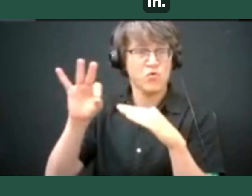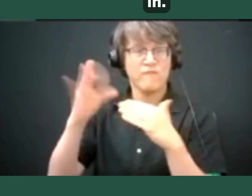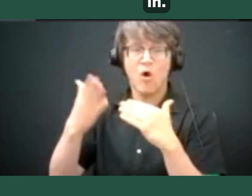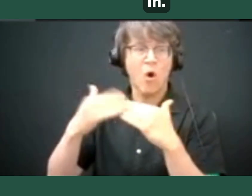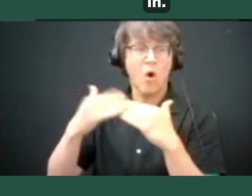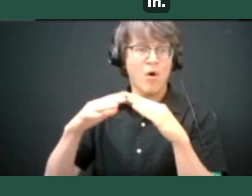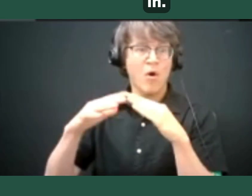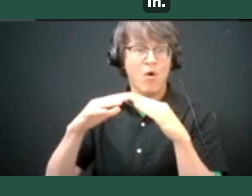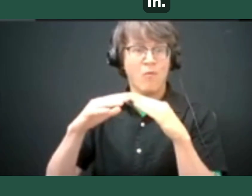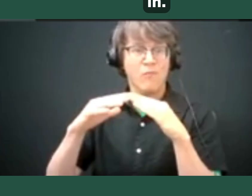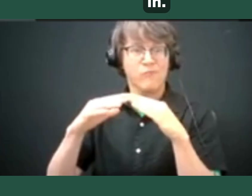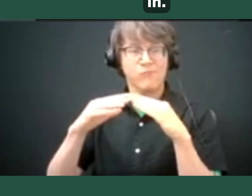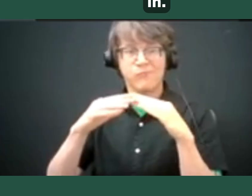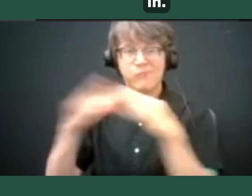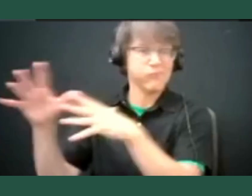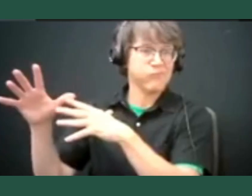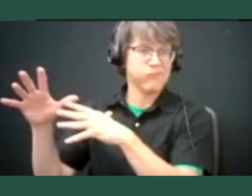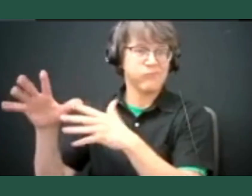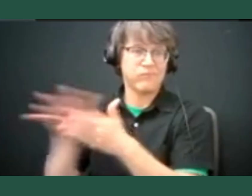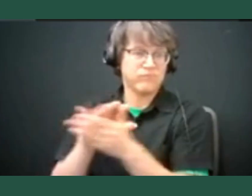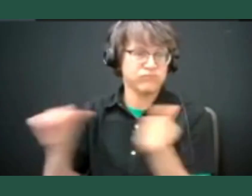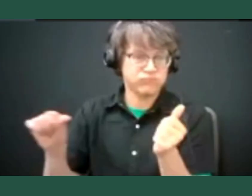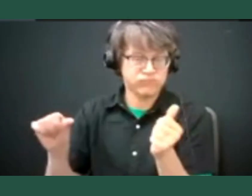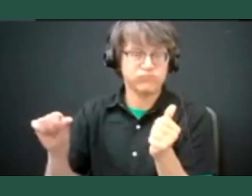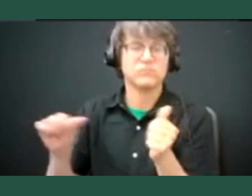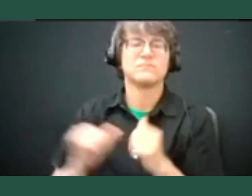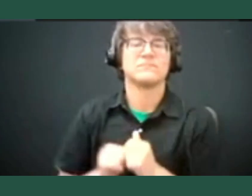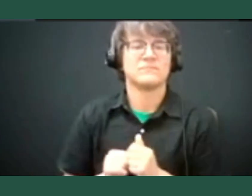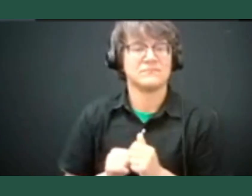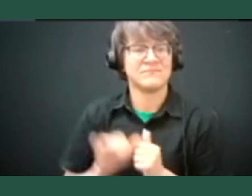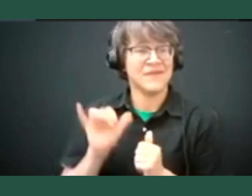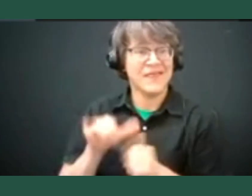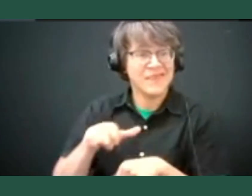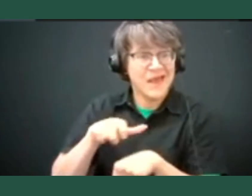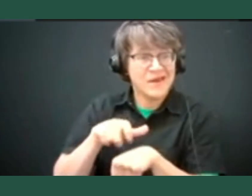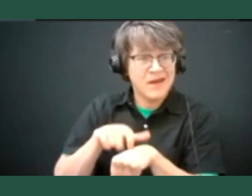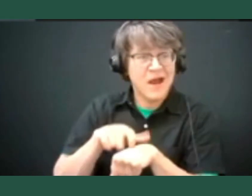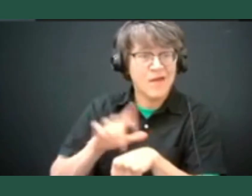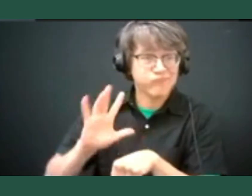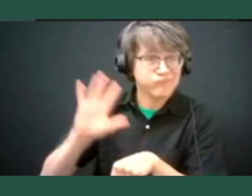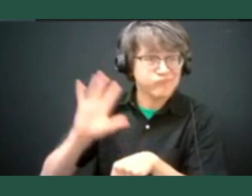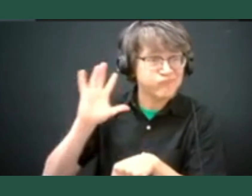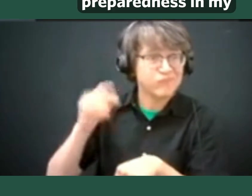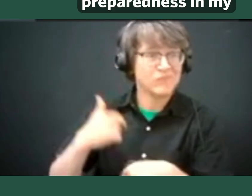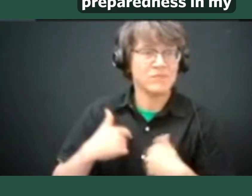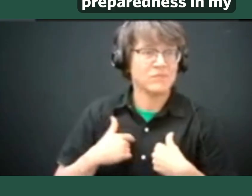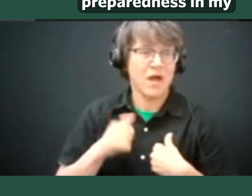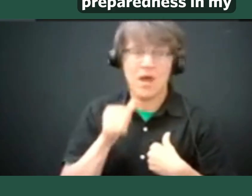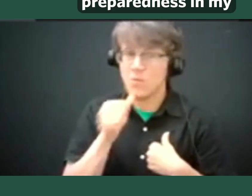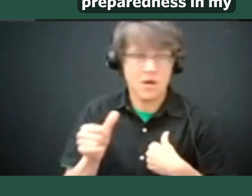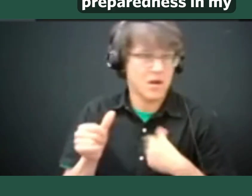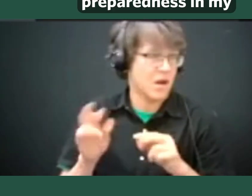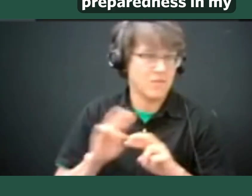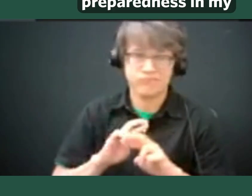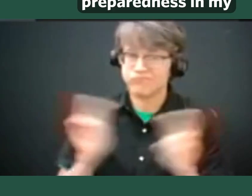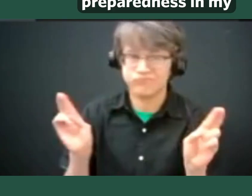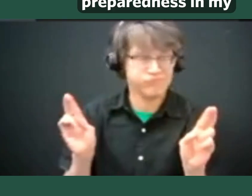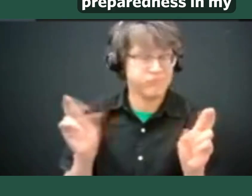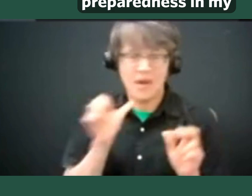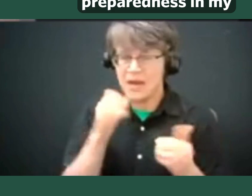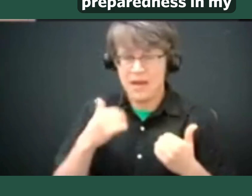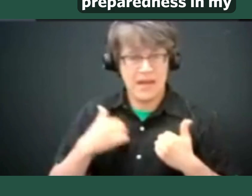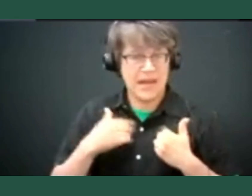of our townhome that we were living in. And at the time, I was not prepared. I did not have